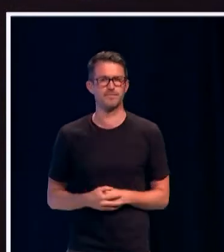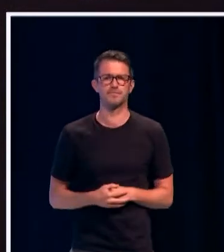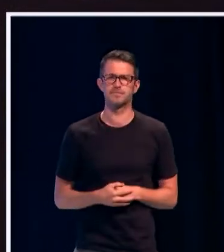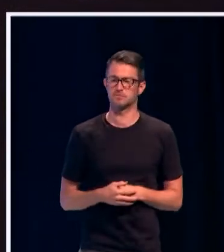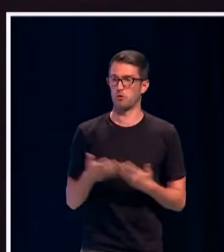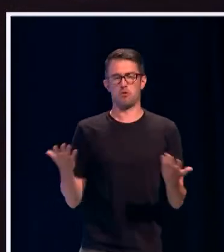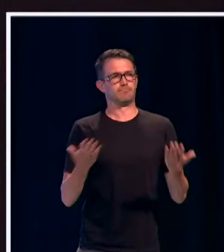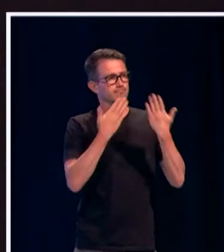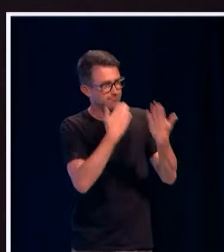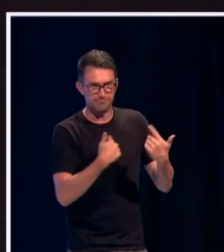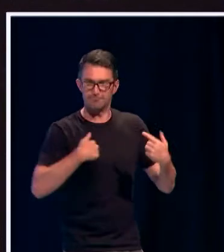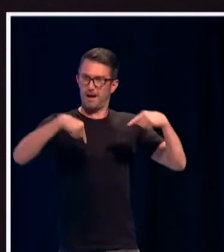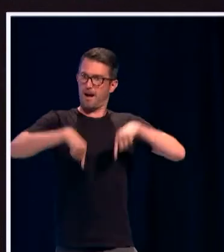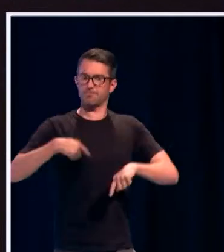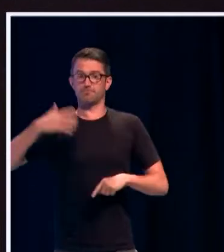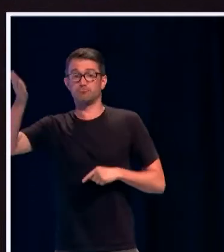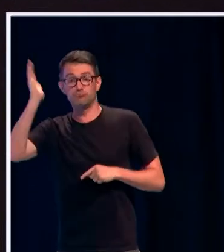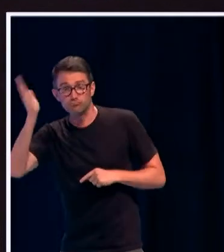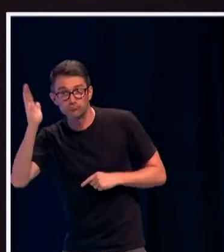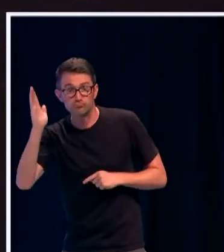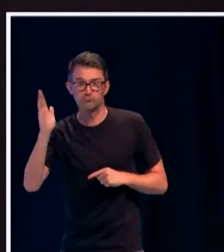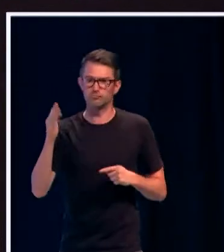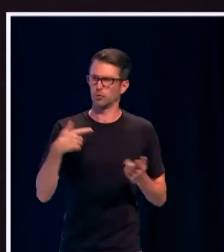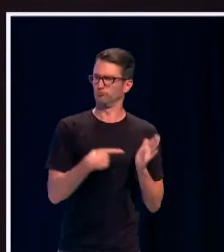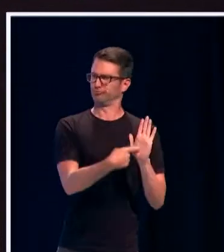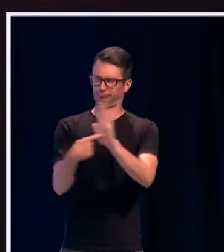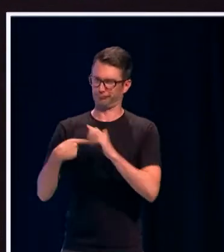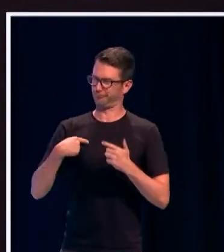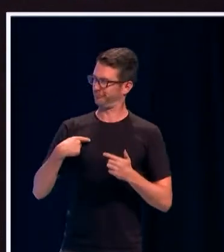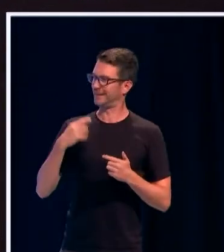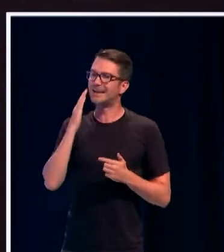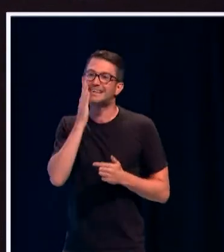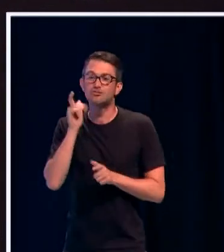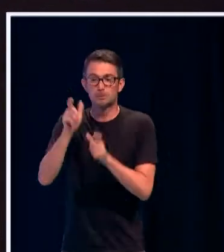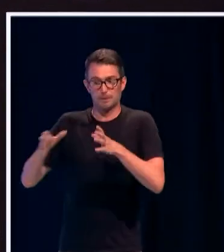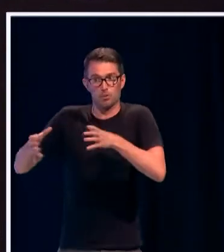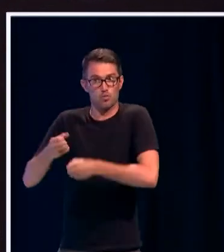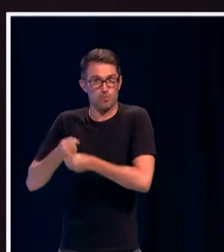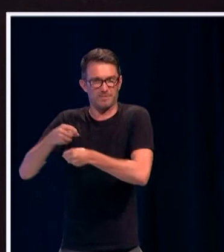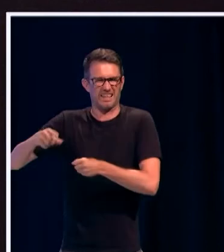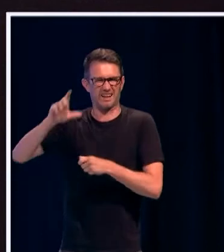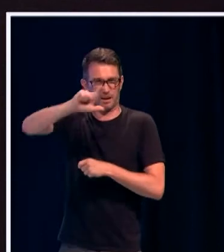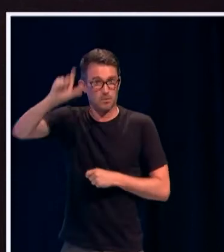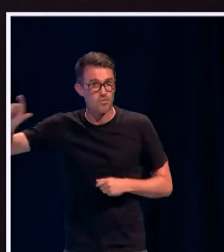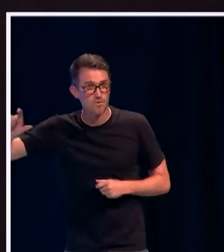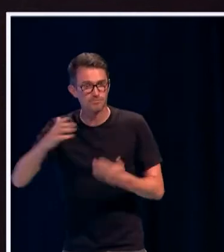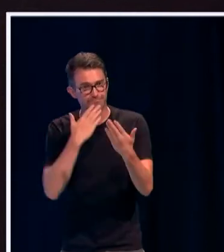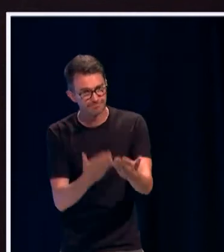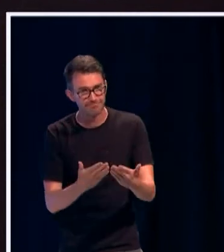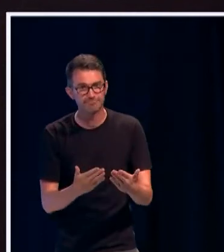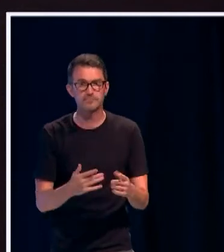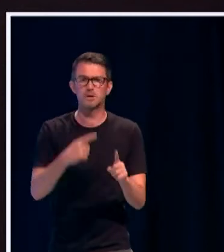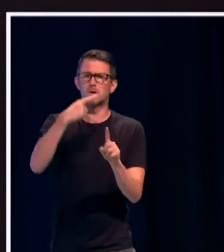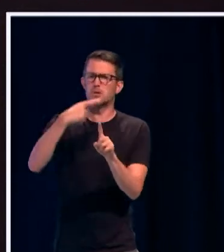Indigenous Persons with Disabilities Global Network and National Indigenous Disabled Women Association of Nepal. I work